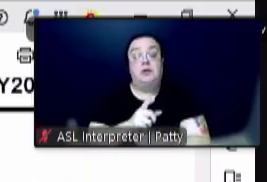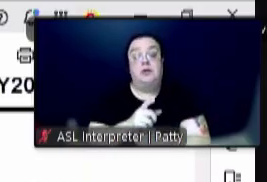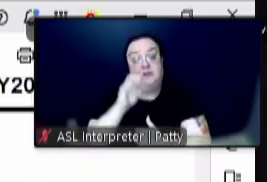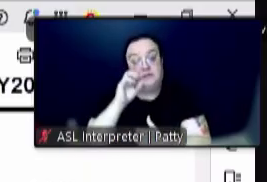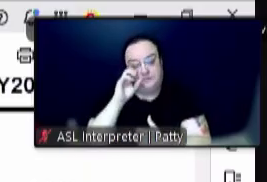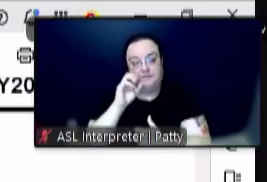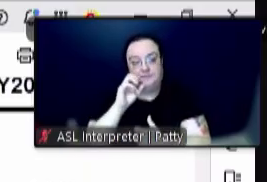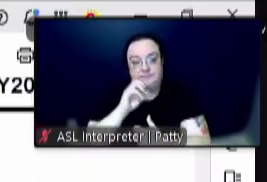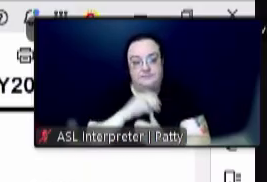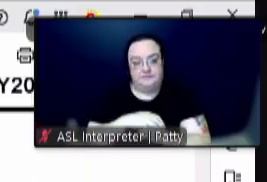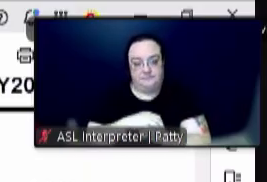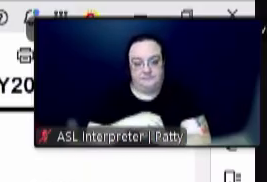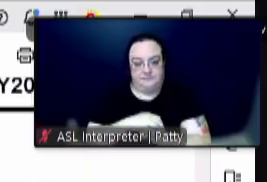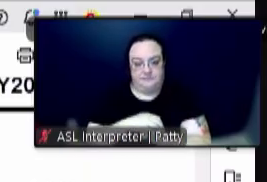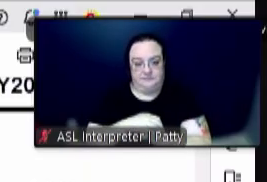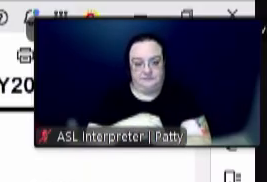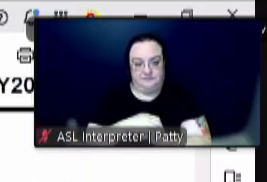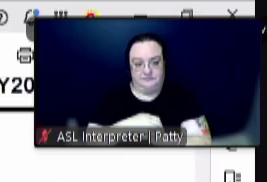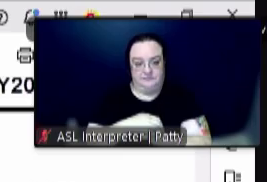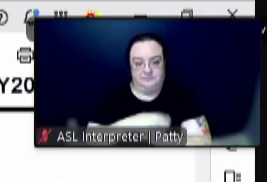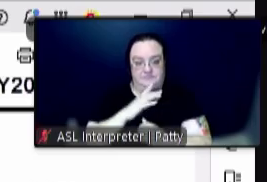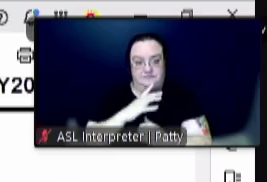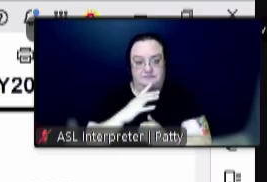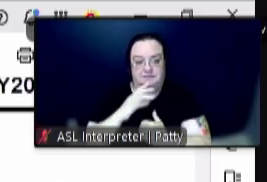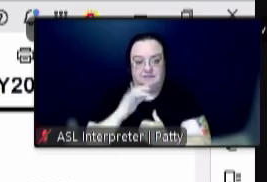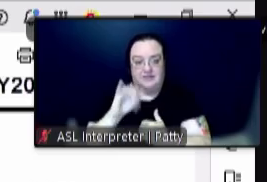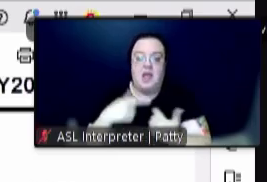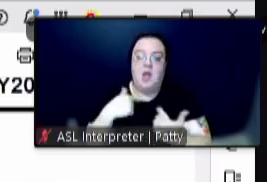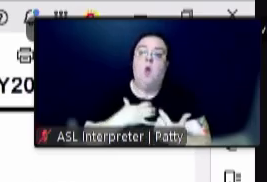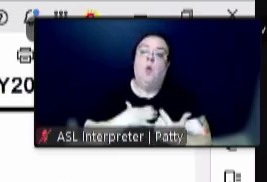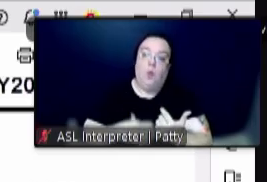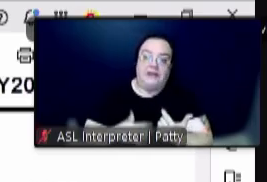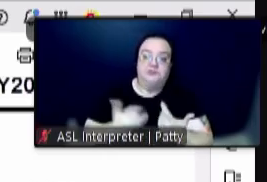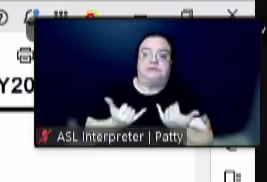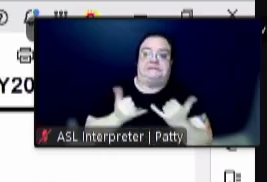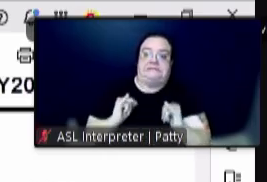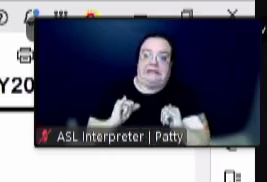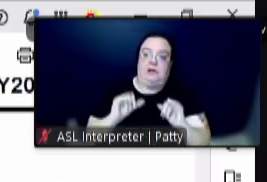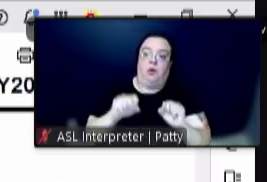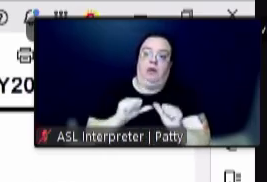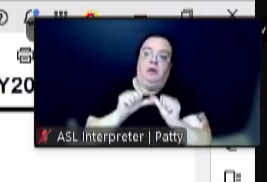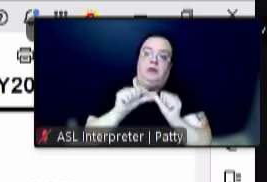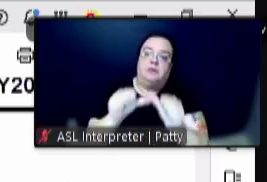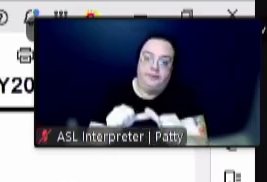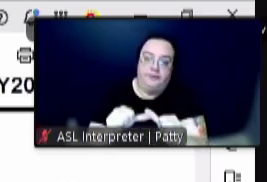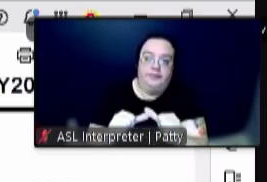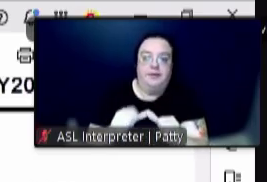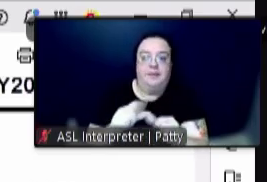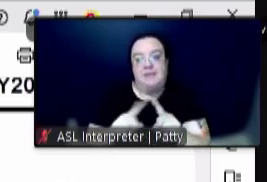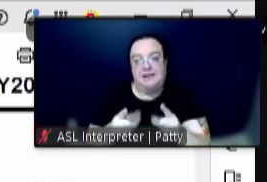my viewpoint on that as far as I wish it could still be there, but I do understand. Yeah,